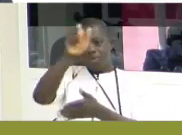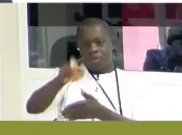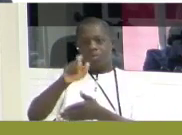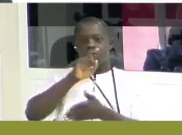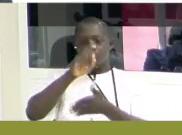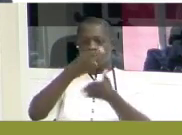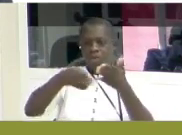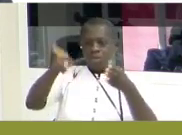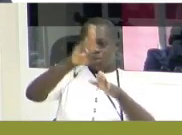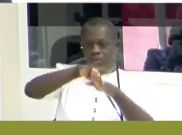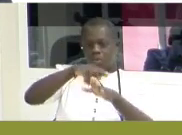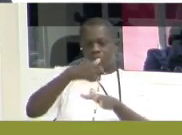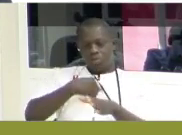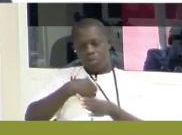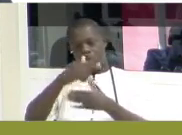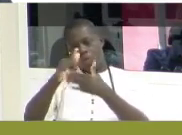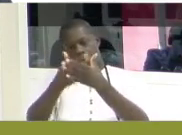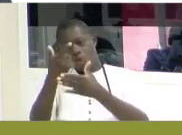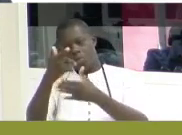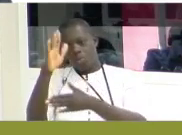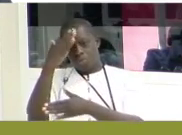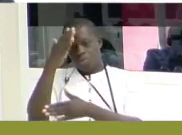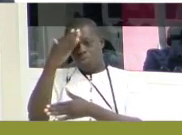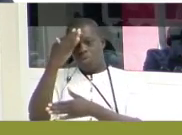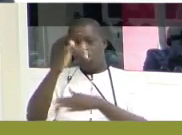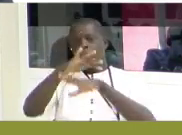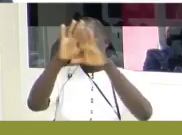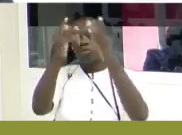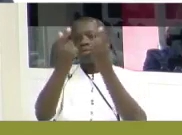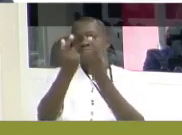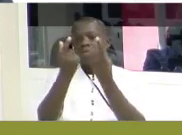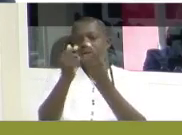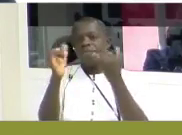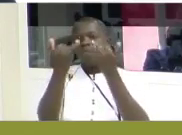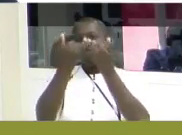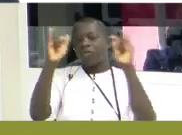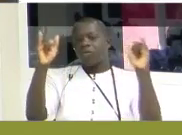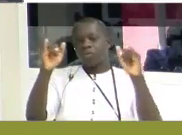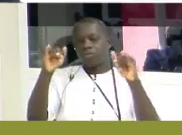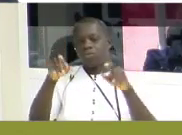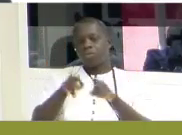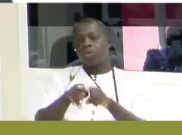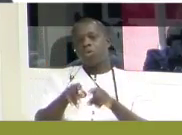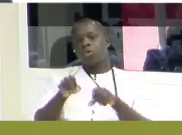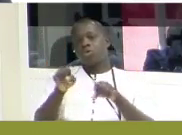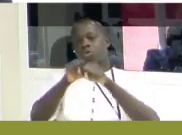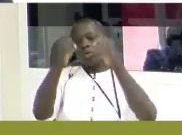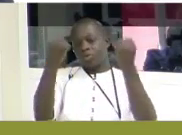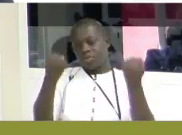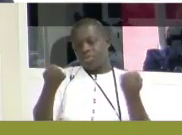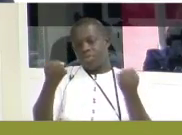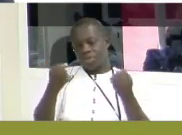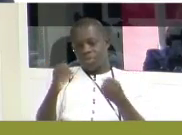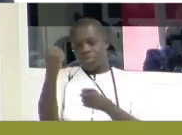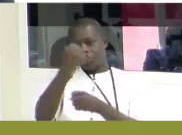or knew something about the hacking of Freedom newspaper. But she did warn me, perhaps because of our relationship at the